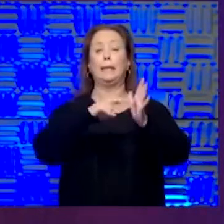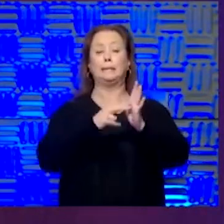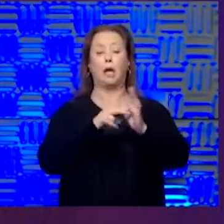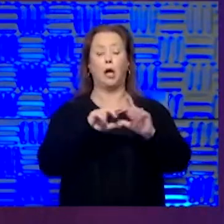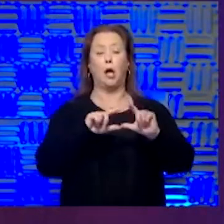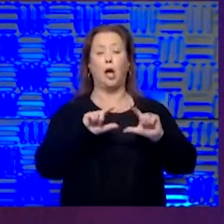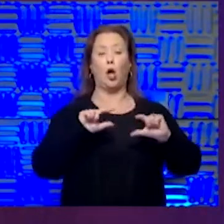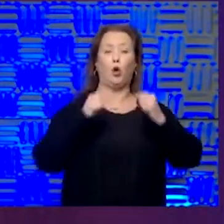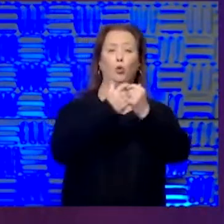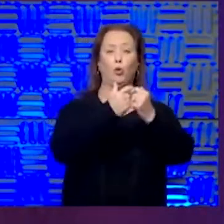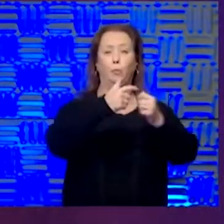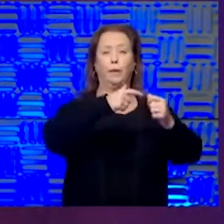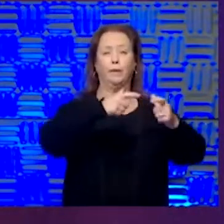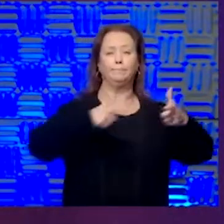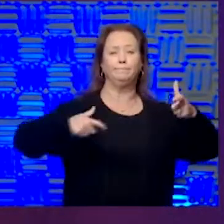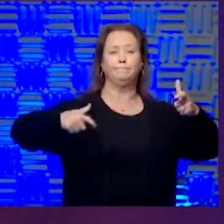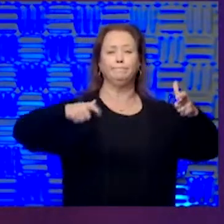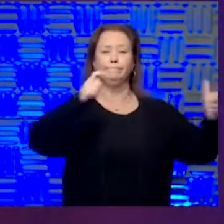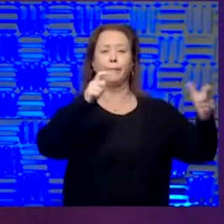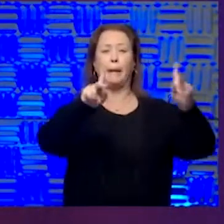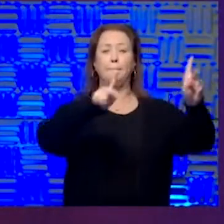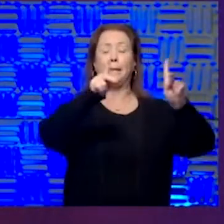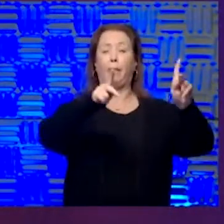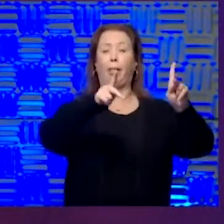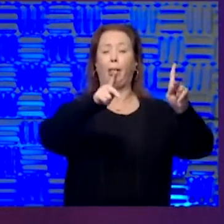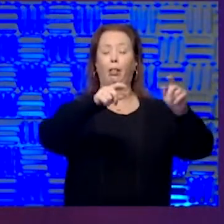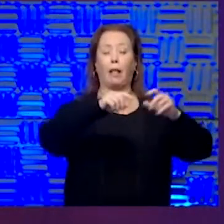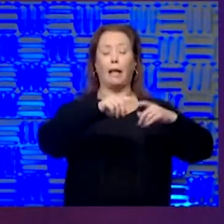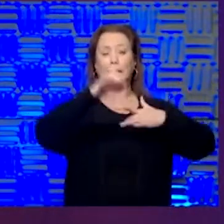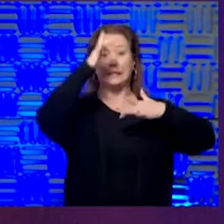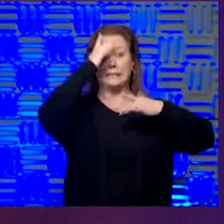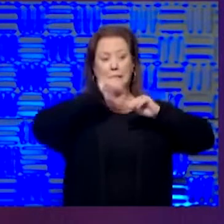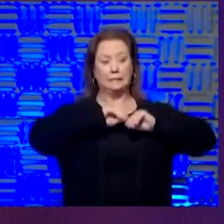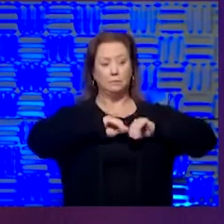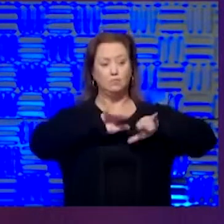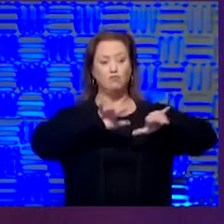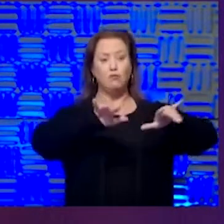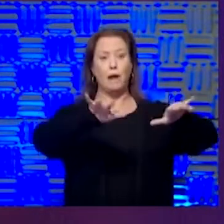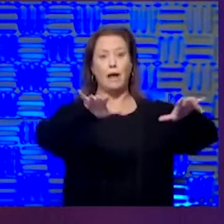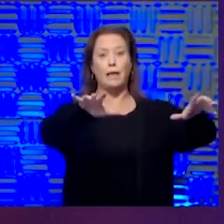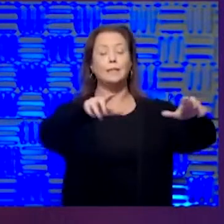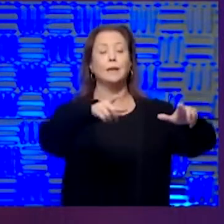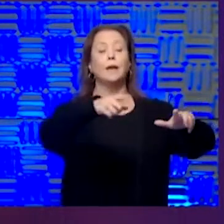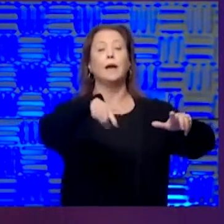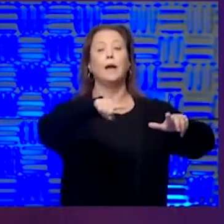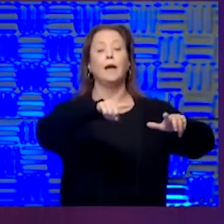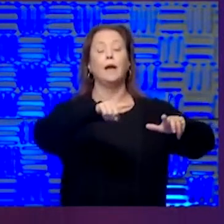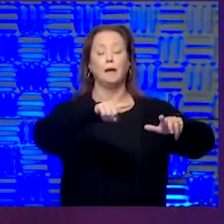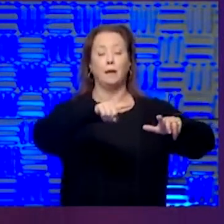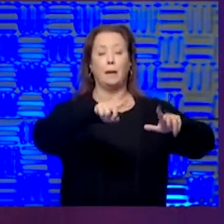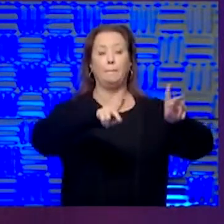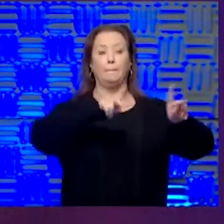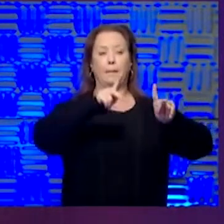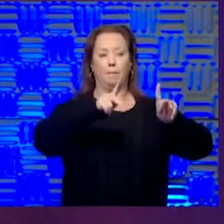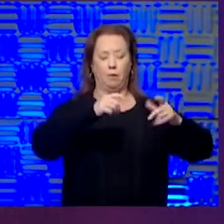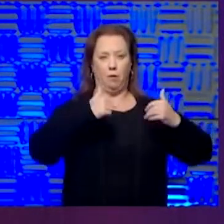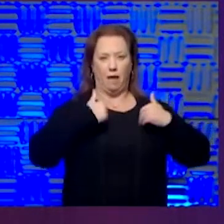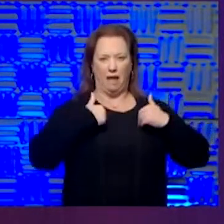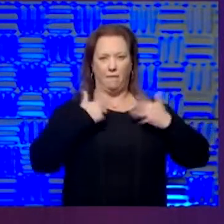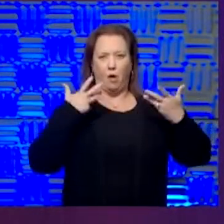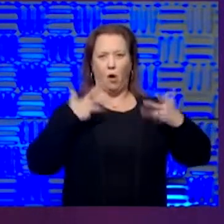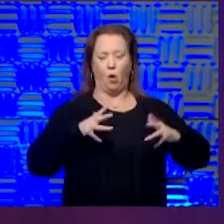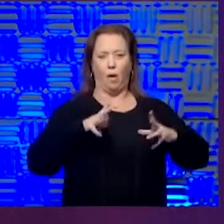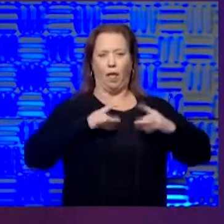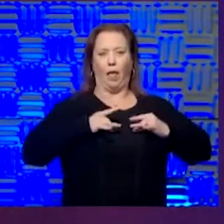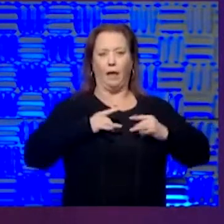group of people, a big population, as the disease spreads through it, that enough people have had the